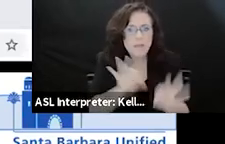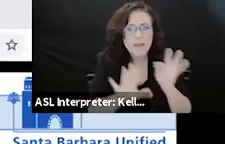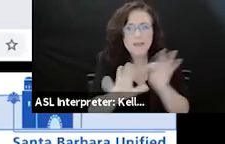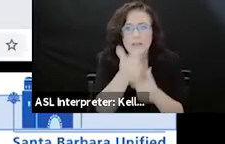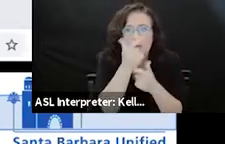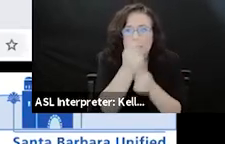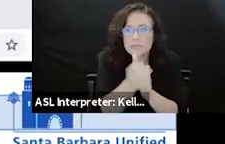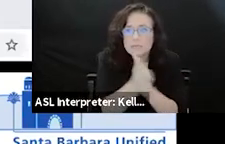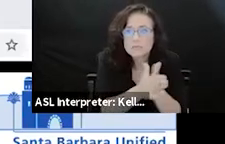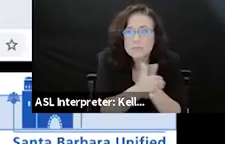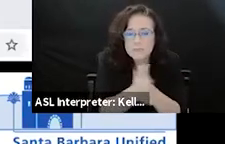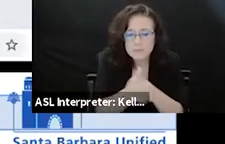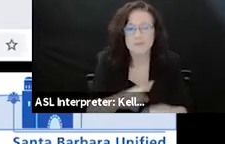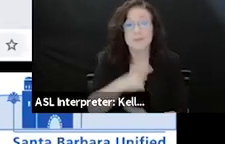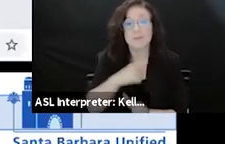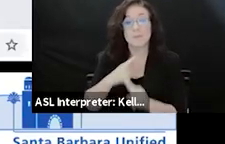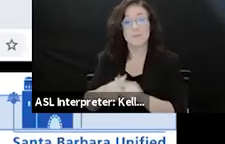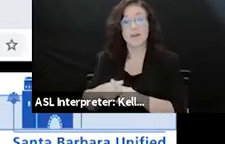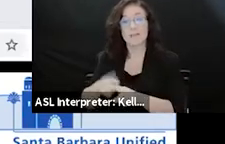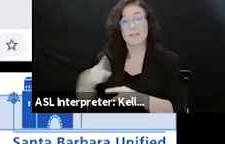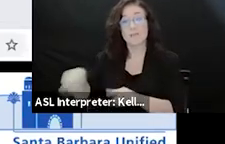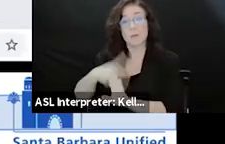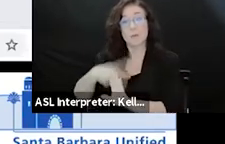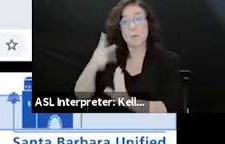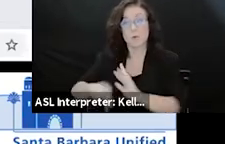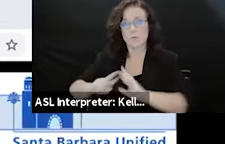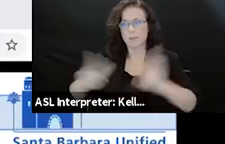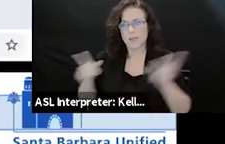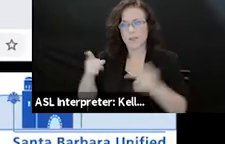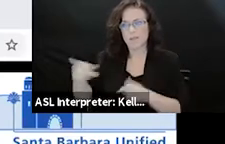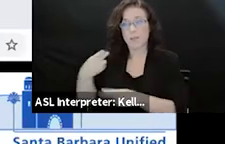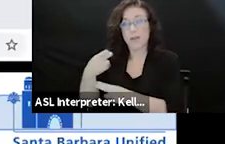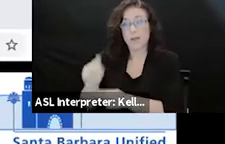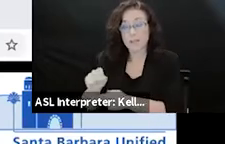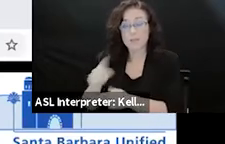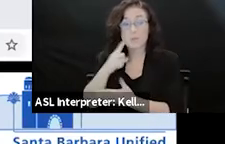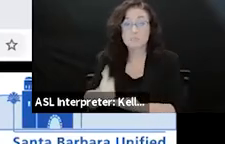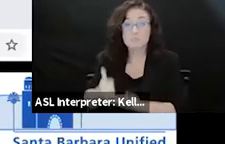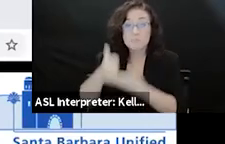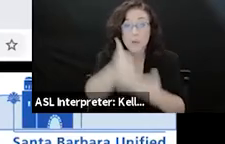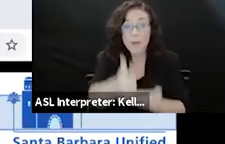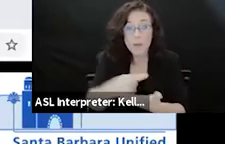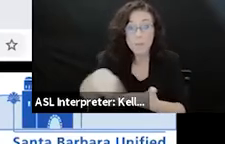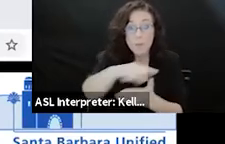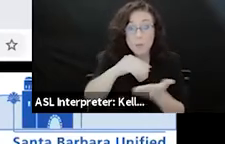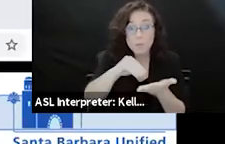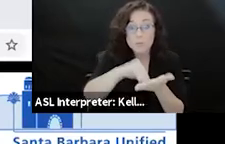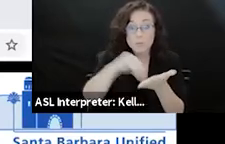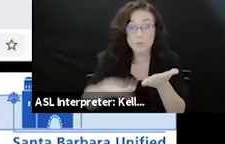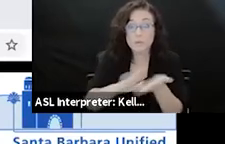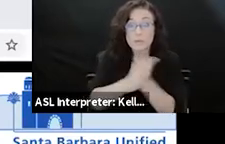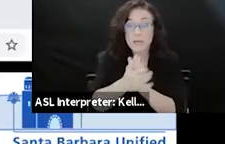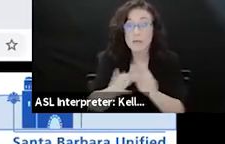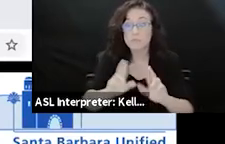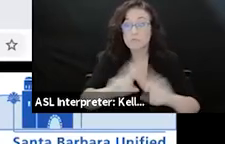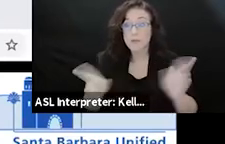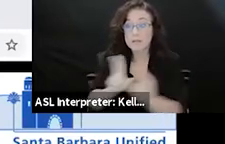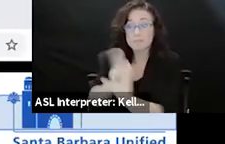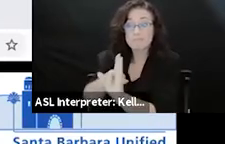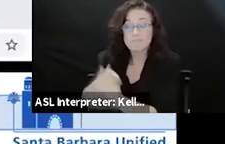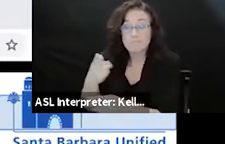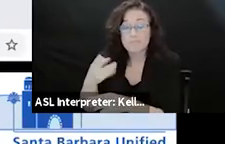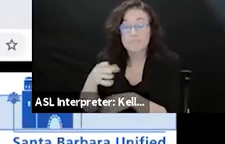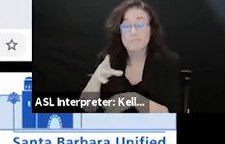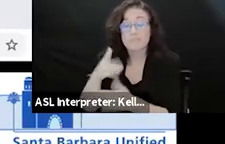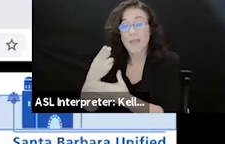high schools to help students become college and career ready and college and career competitive the next steps will be for families